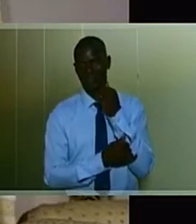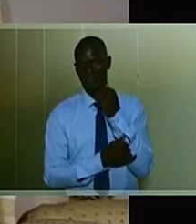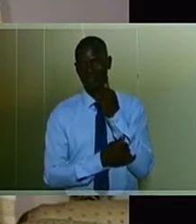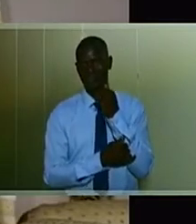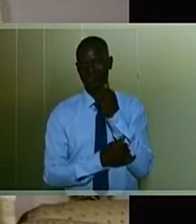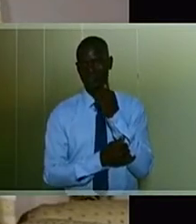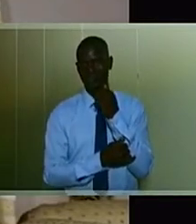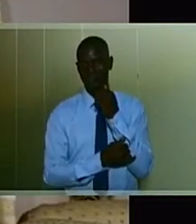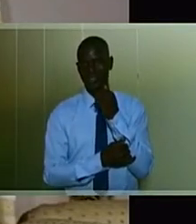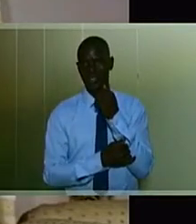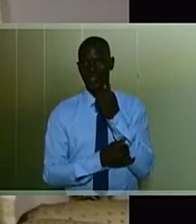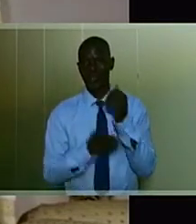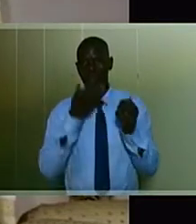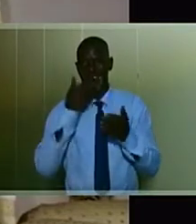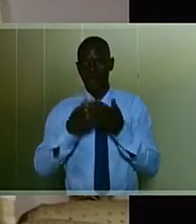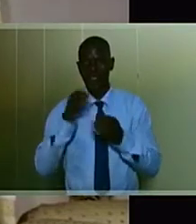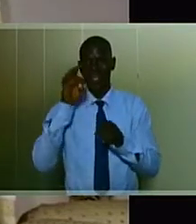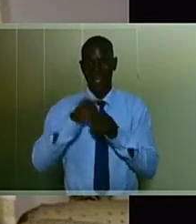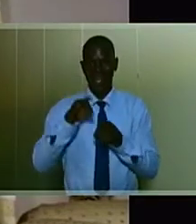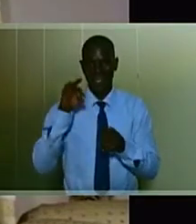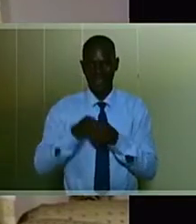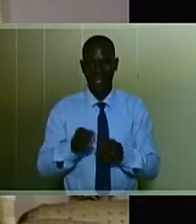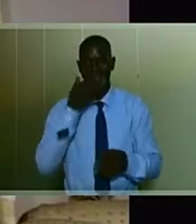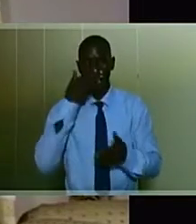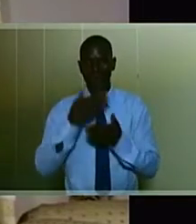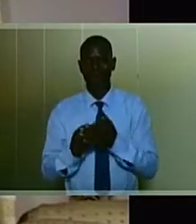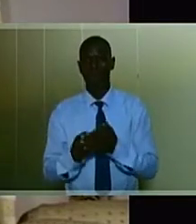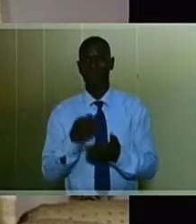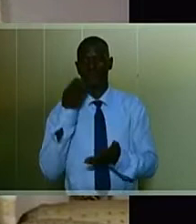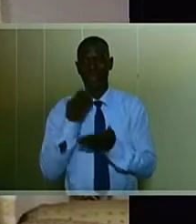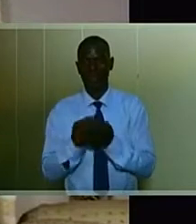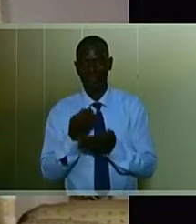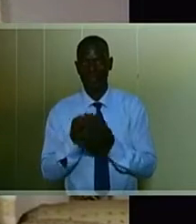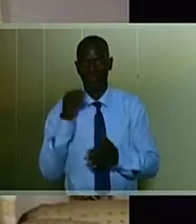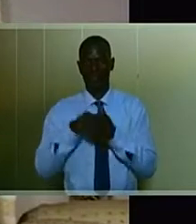prosperity, and the linkage between credible election and